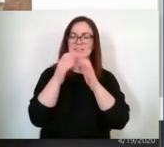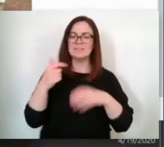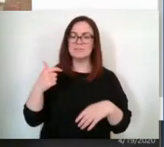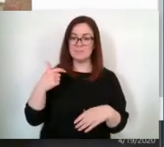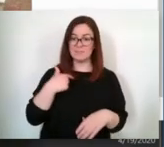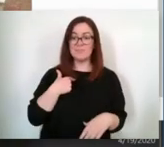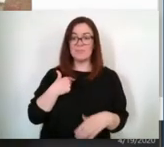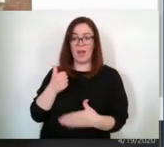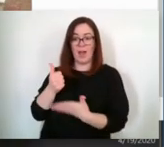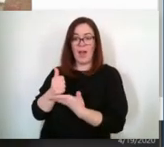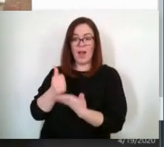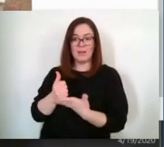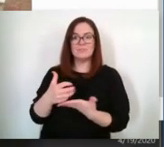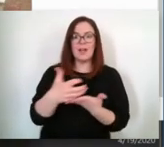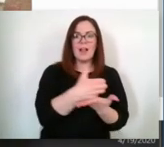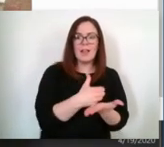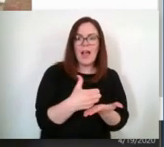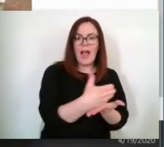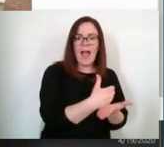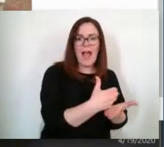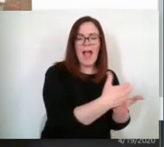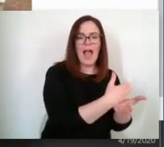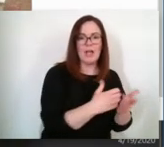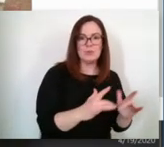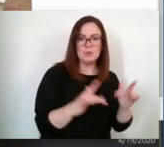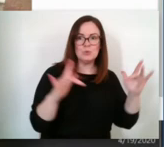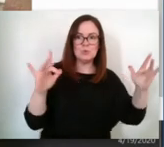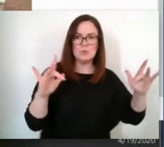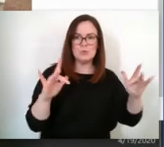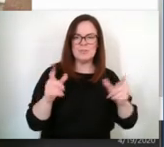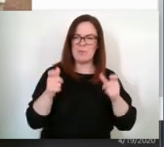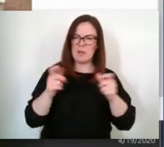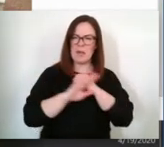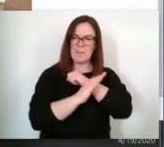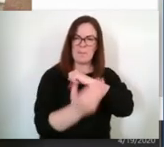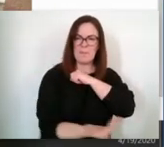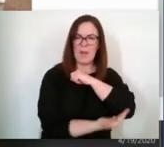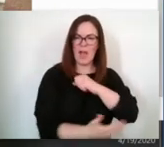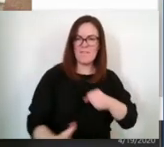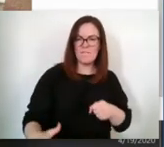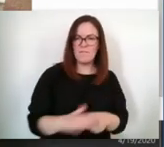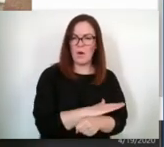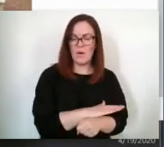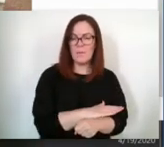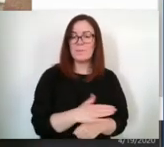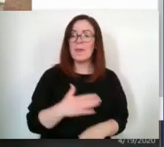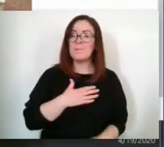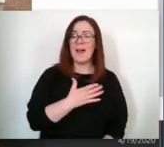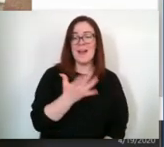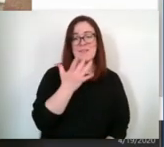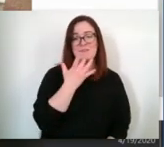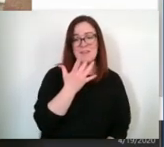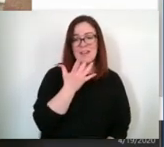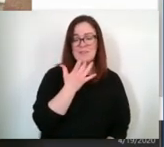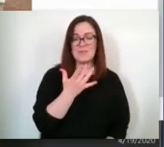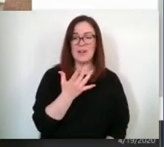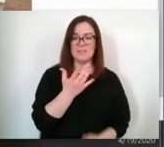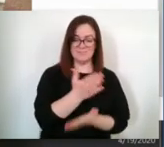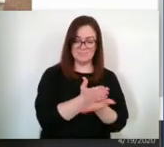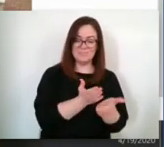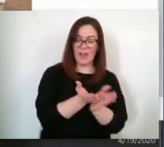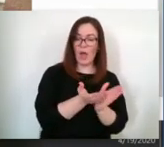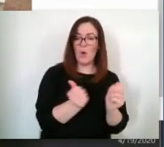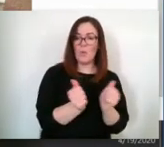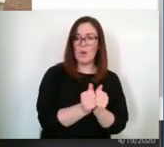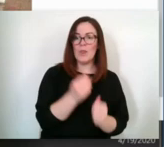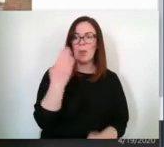him along the railroad tracks, sacks and sacks of them. My favorites were the tiles with the blue flowers, the soda bottles